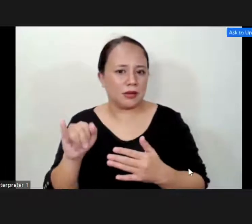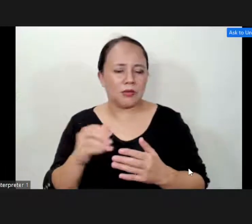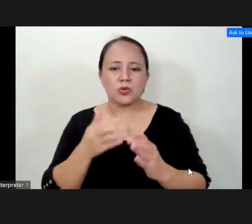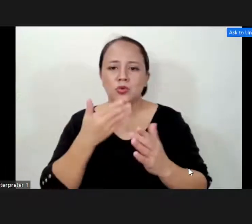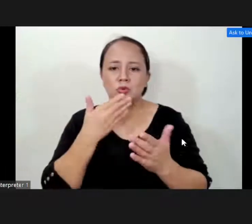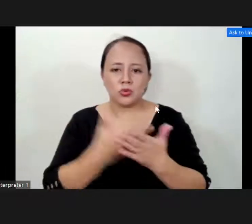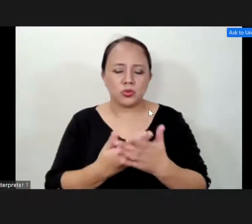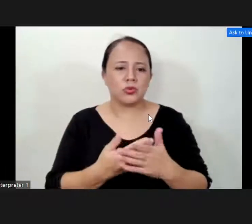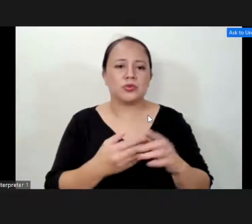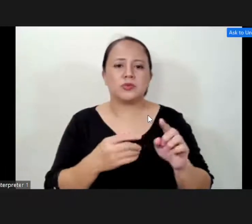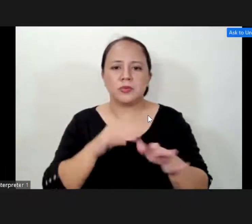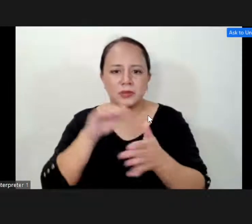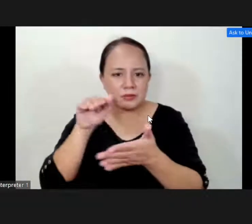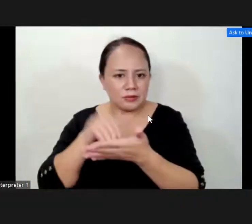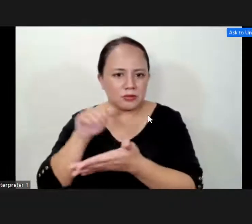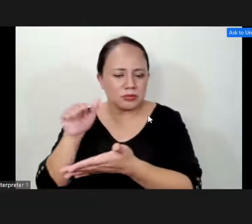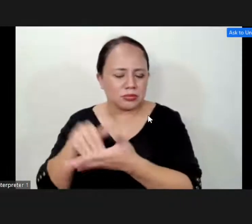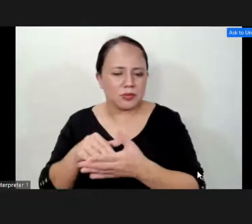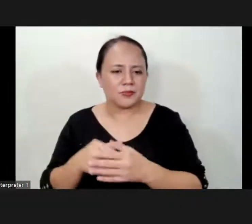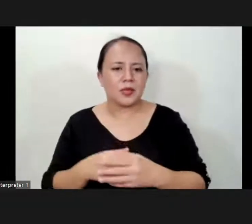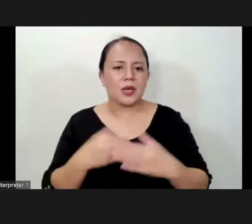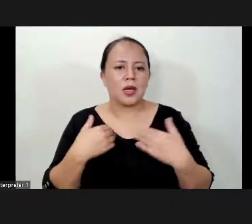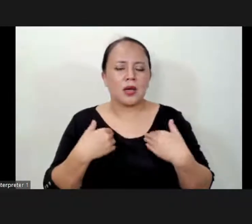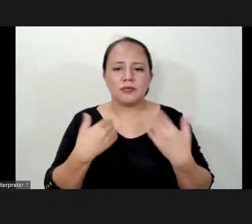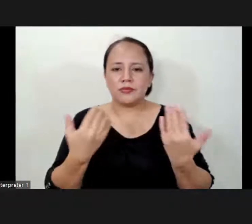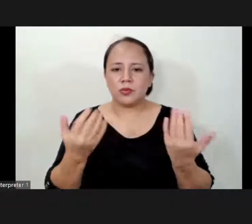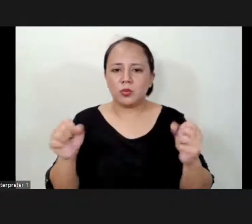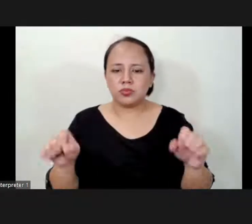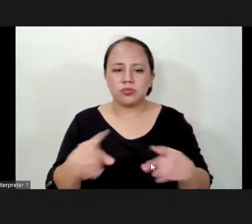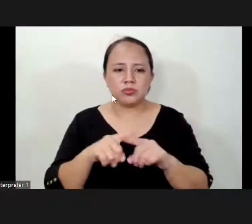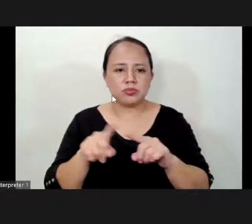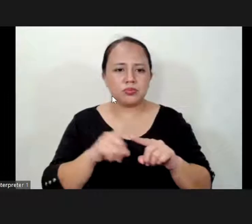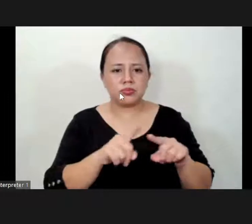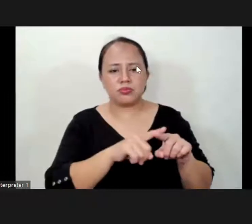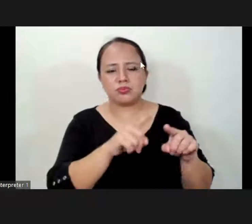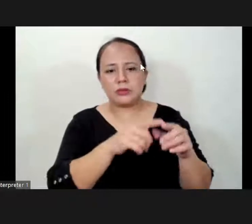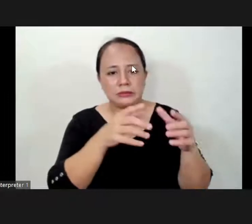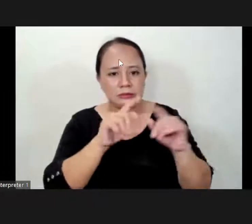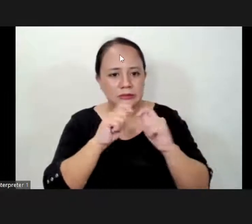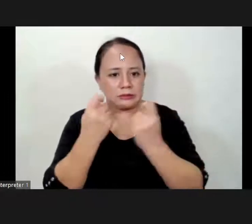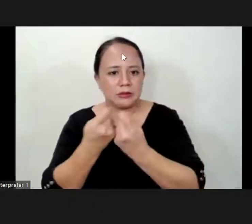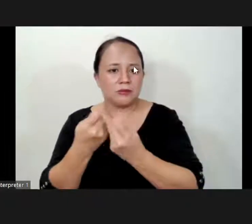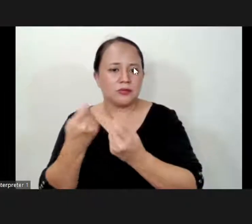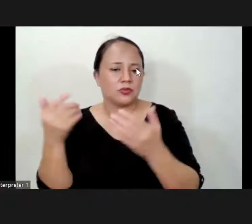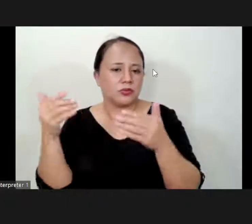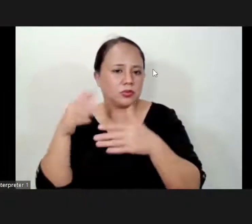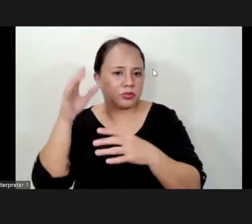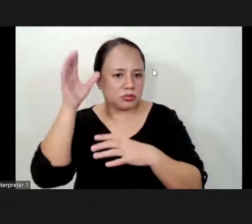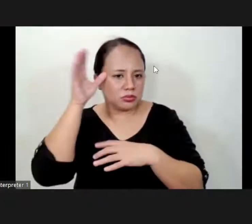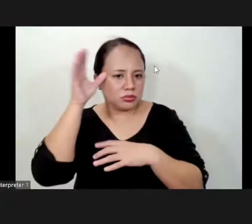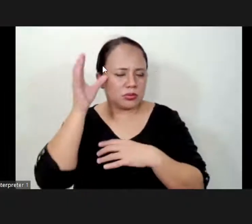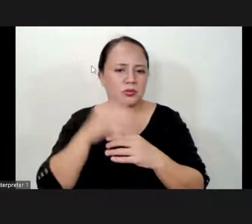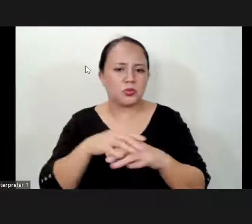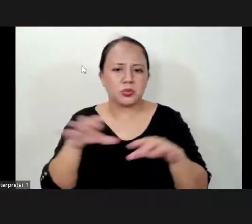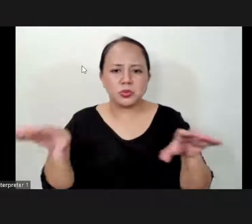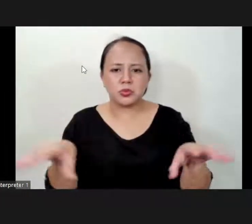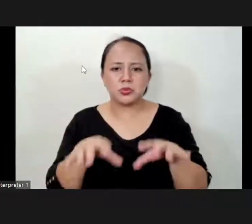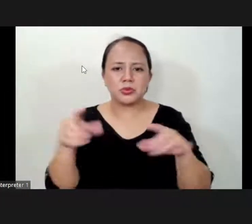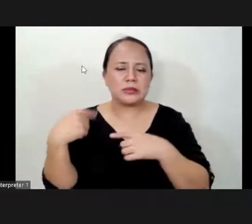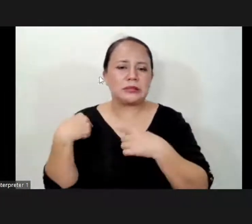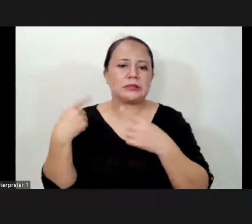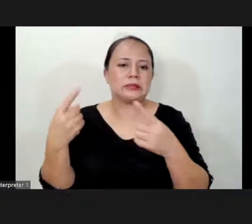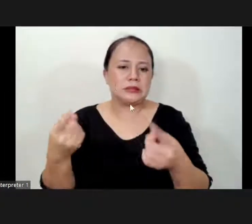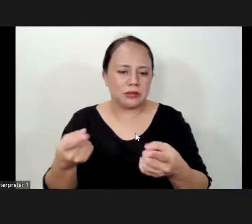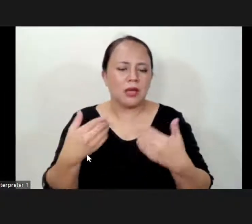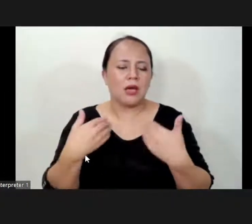nuclear medicine centers. We have a working multidisciplinary team in cancer, which has been working ever since and